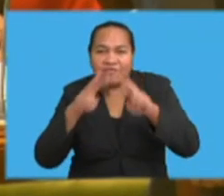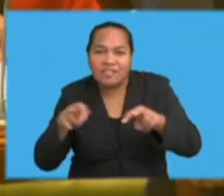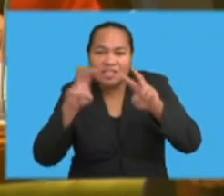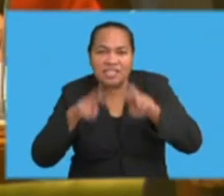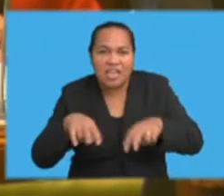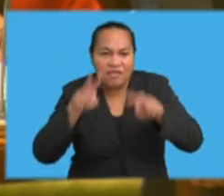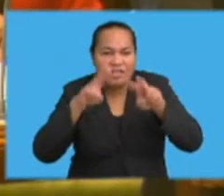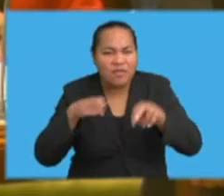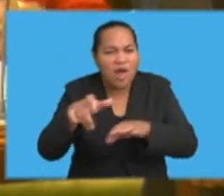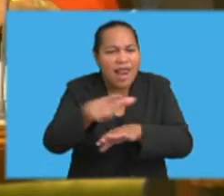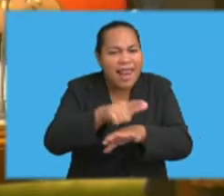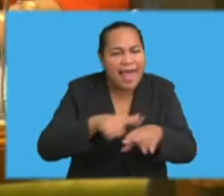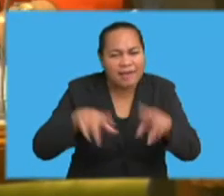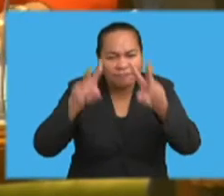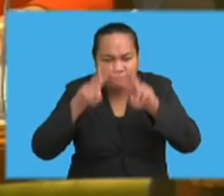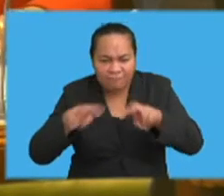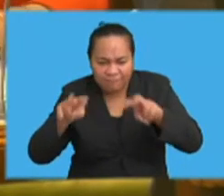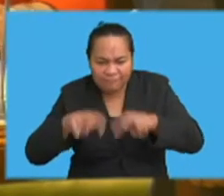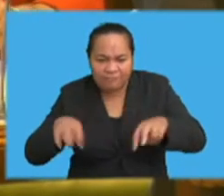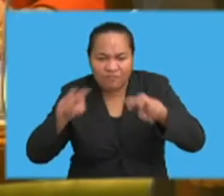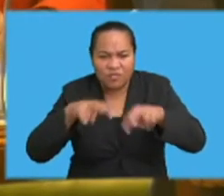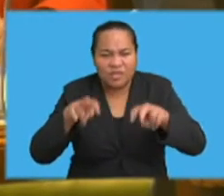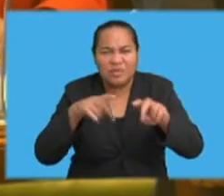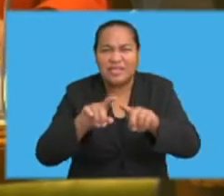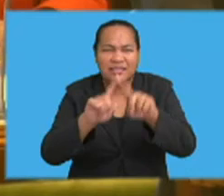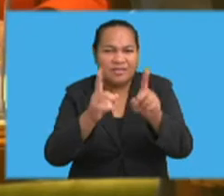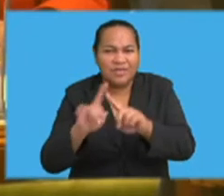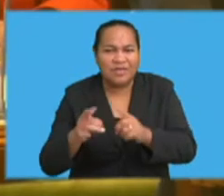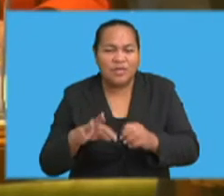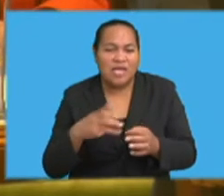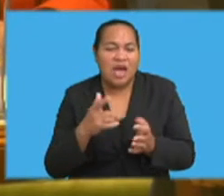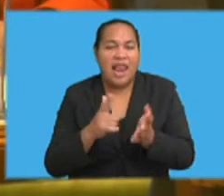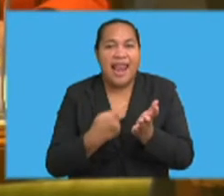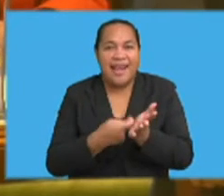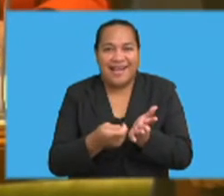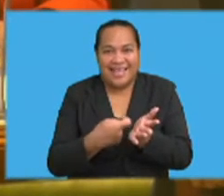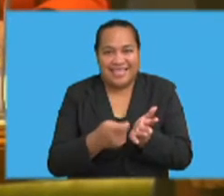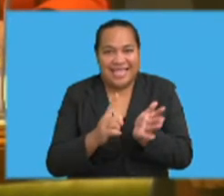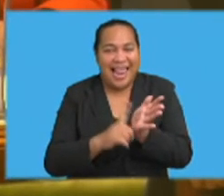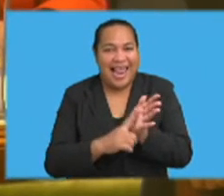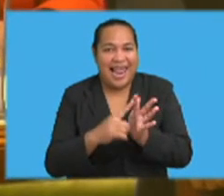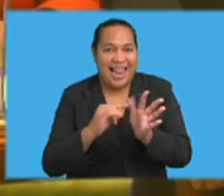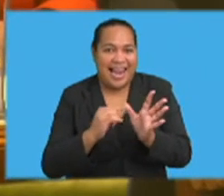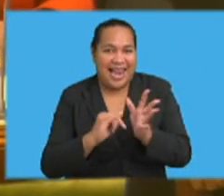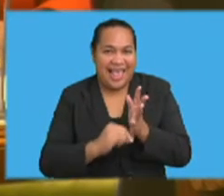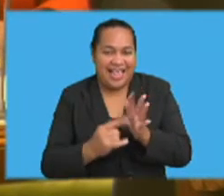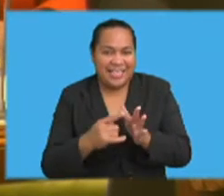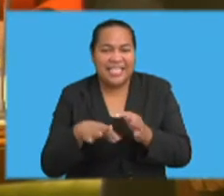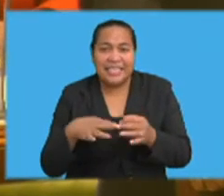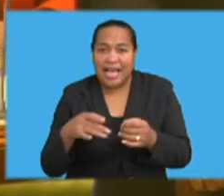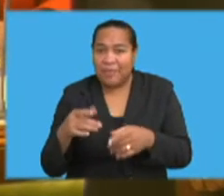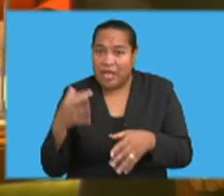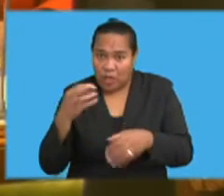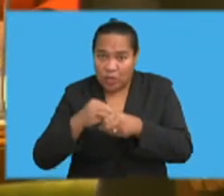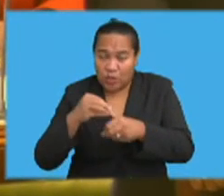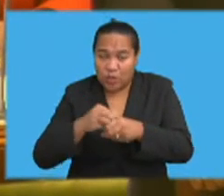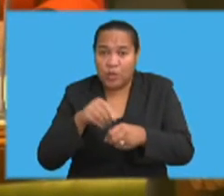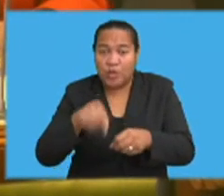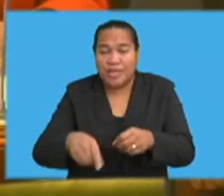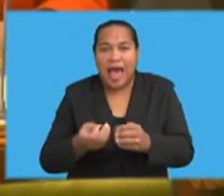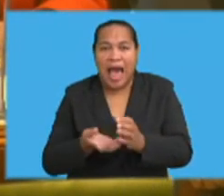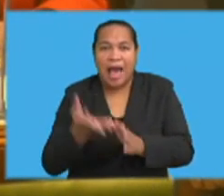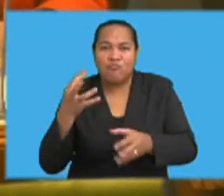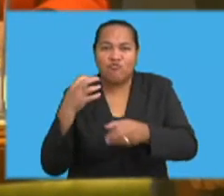on state lands for the purpose of issuance of a registered lease and land title. This includes the upgrading of the